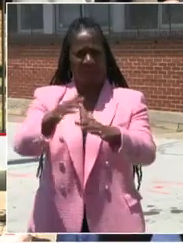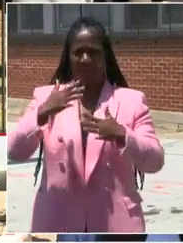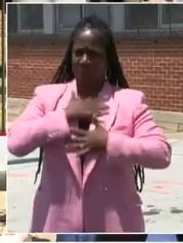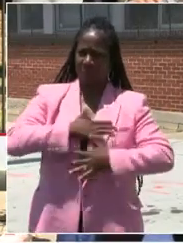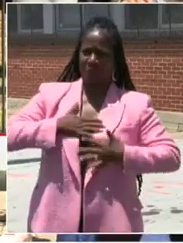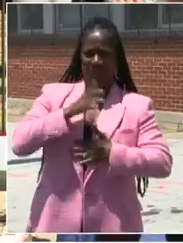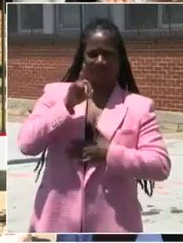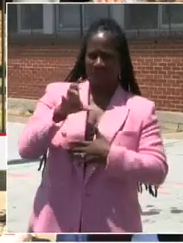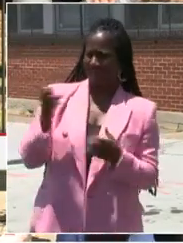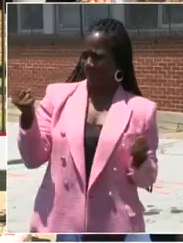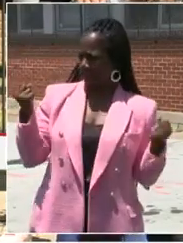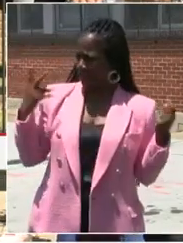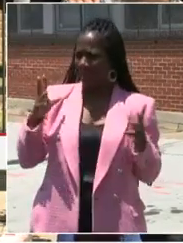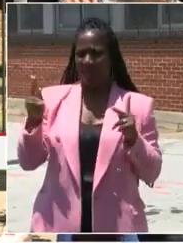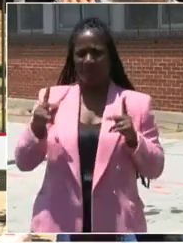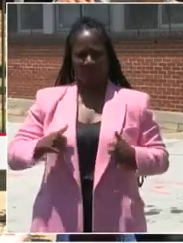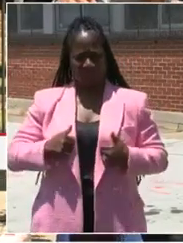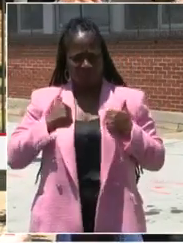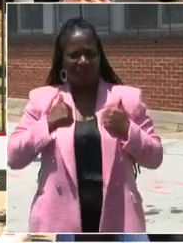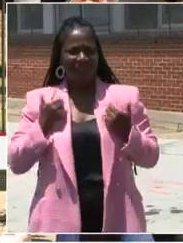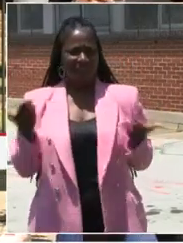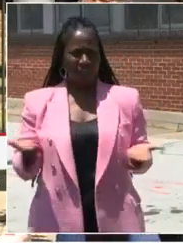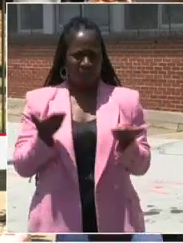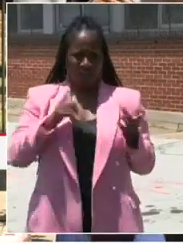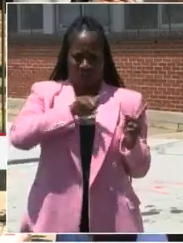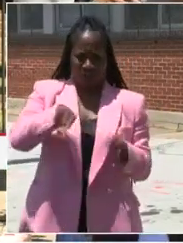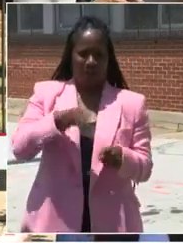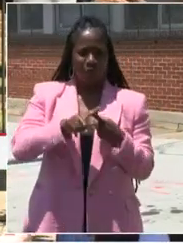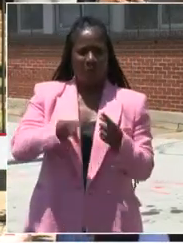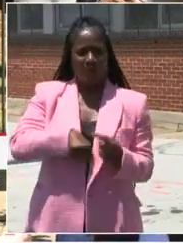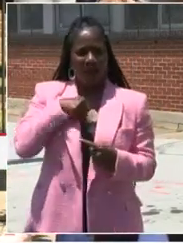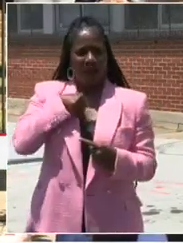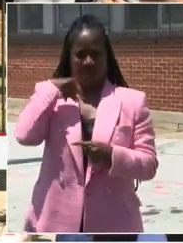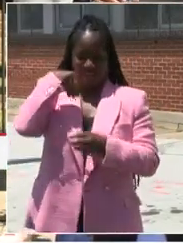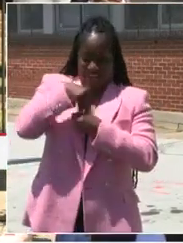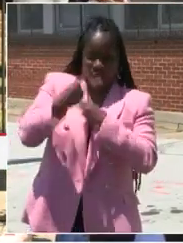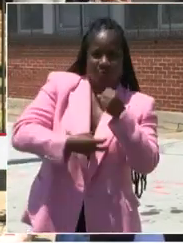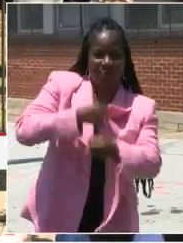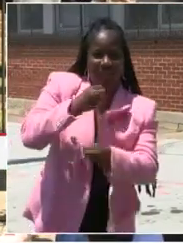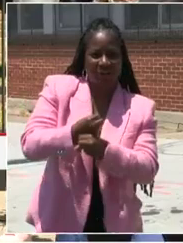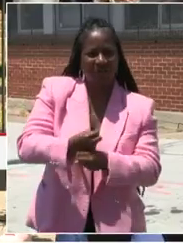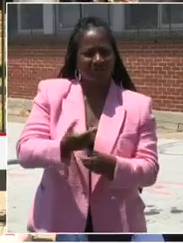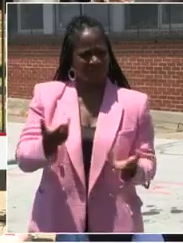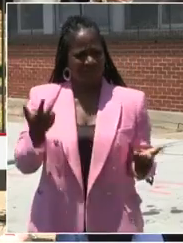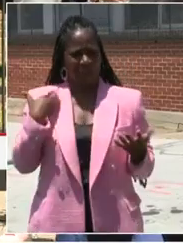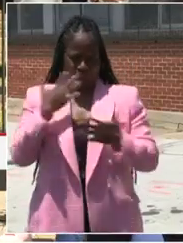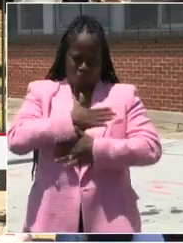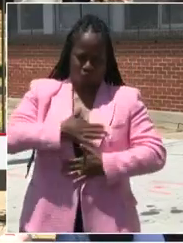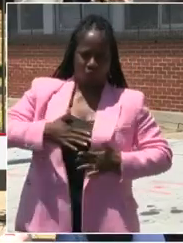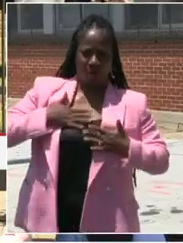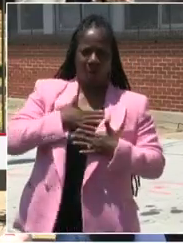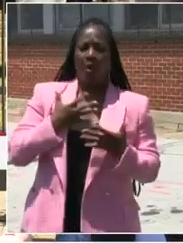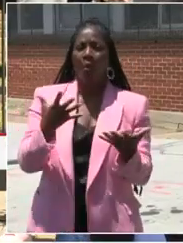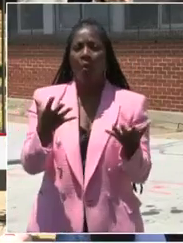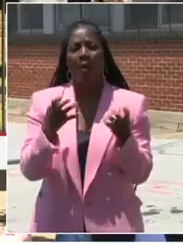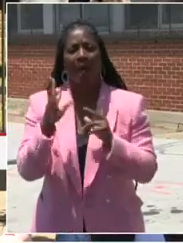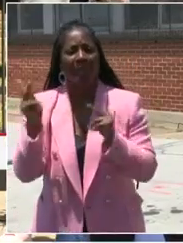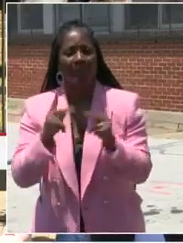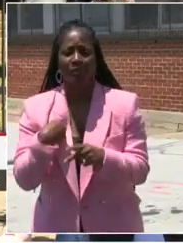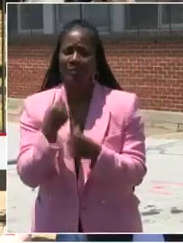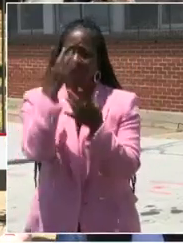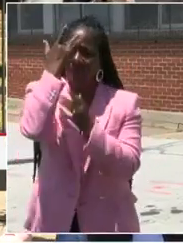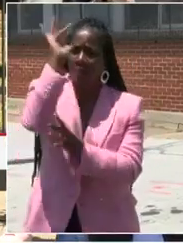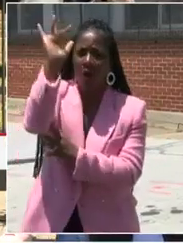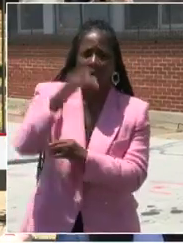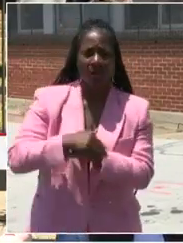thousands of D.C. residents came out to Pride for the first time in 2 years. We want people to be smart. If they see something,